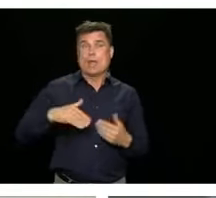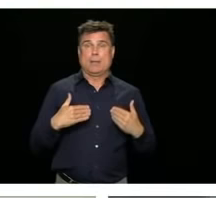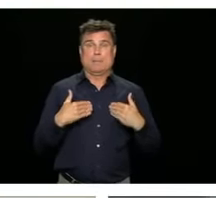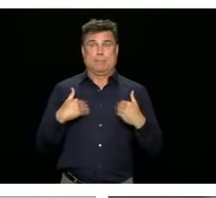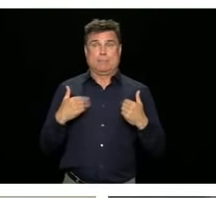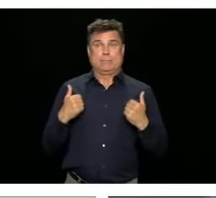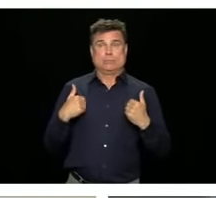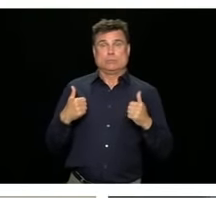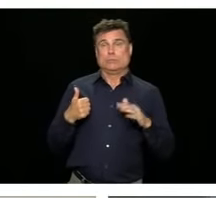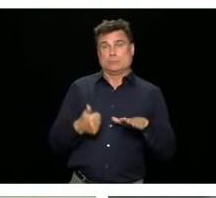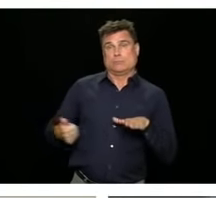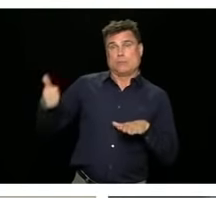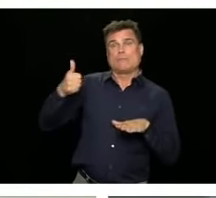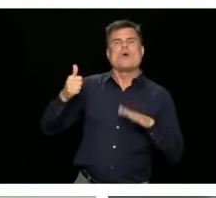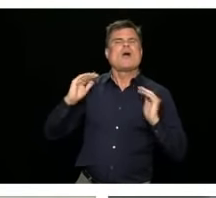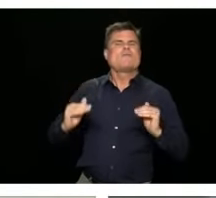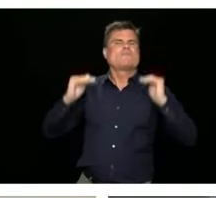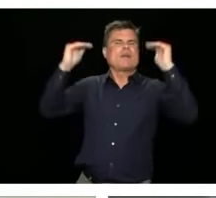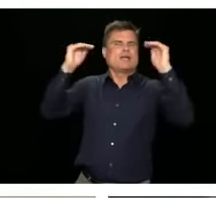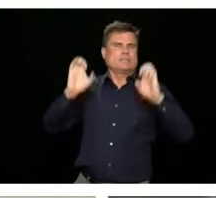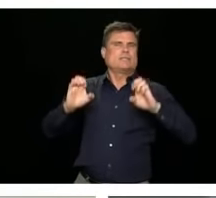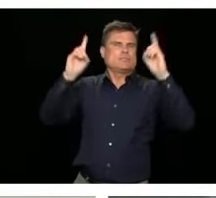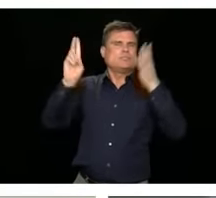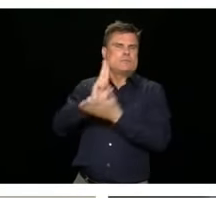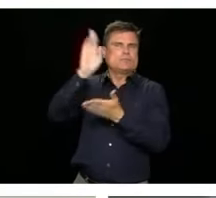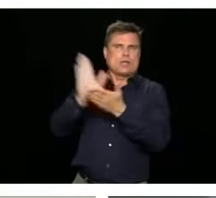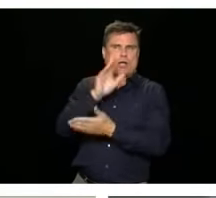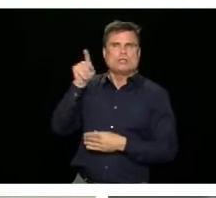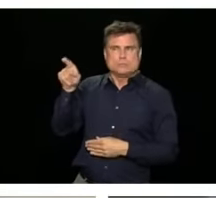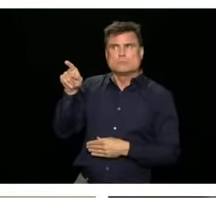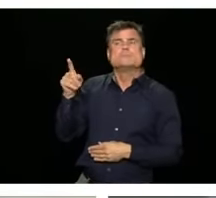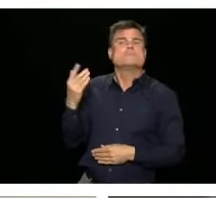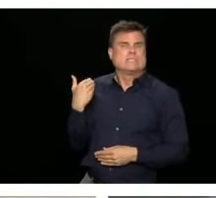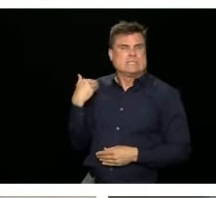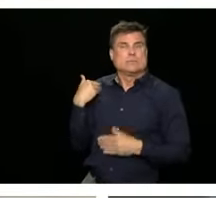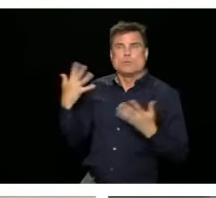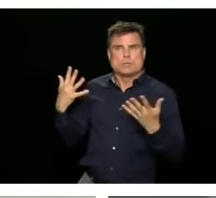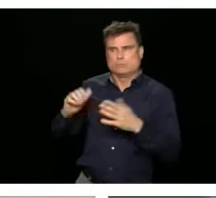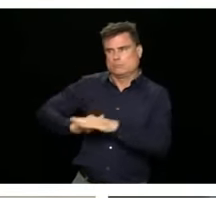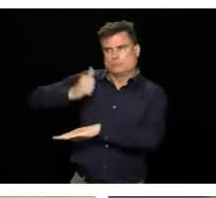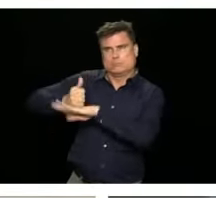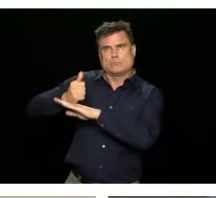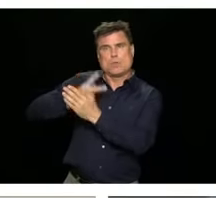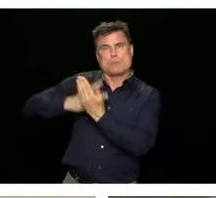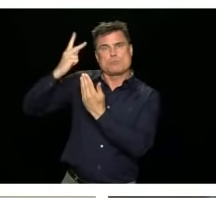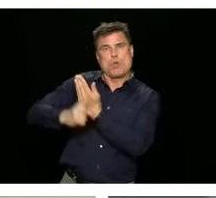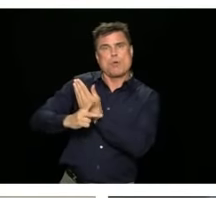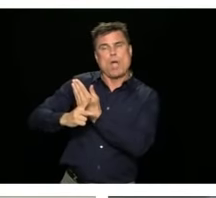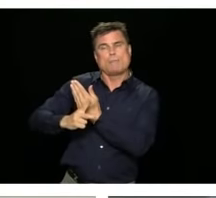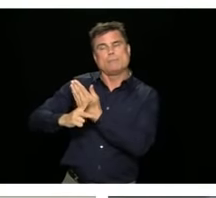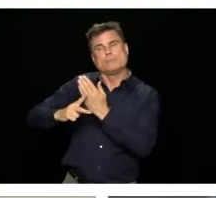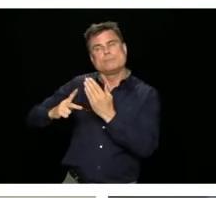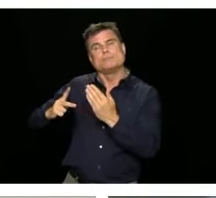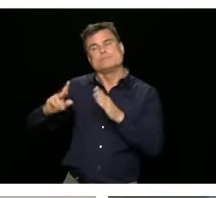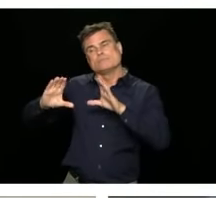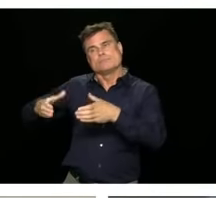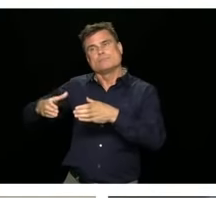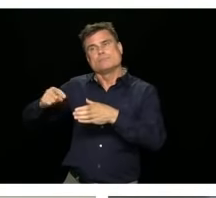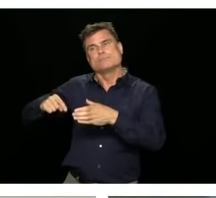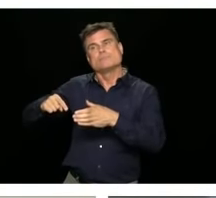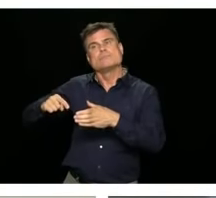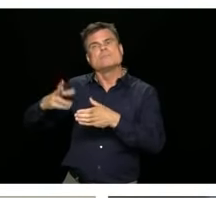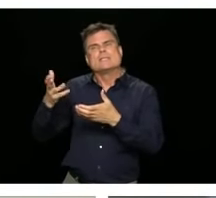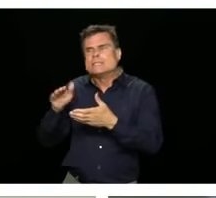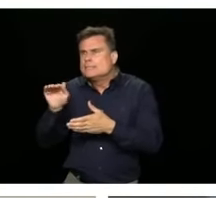increase the opportunities for educators, especially Indigenous and First Nations educators, to get in. It's also, I think, rethinking